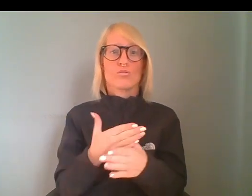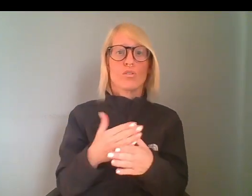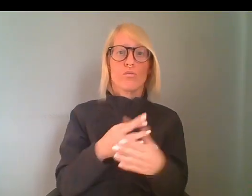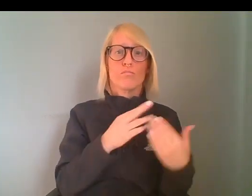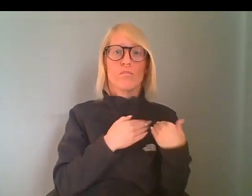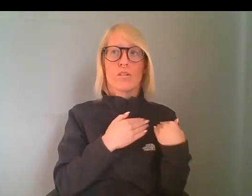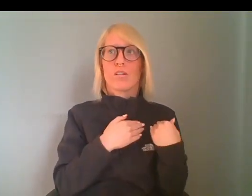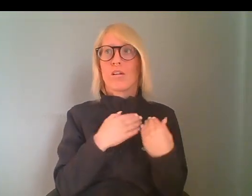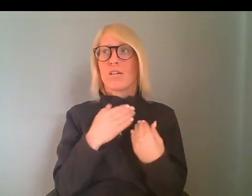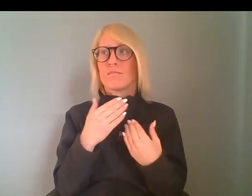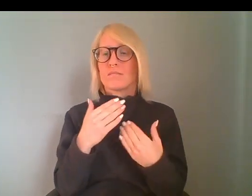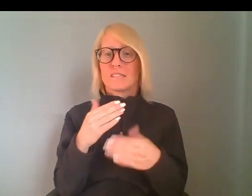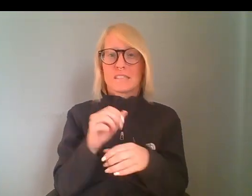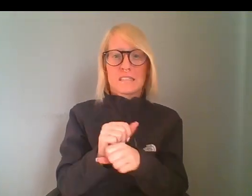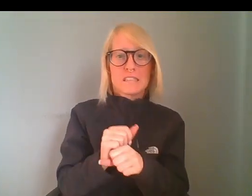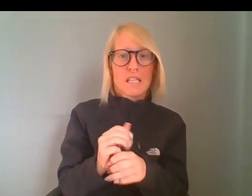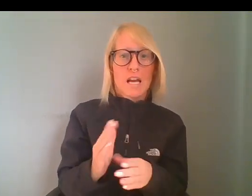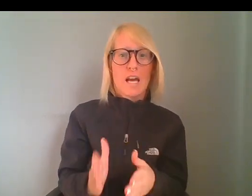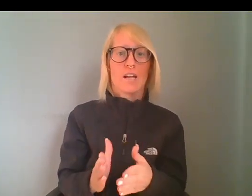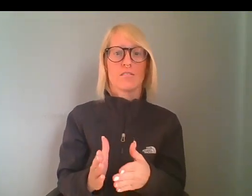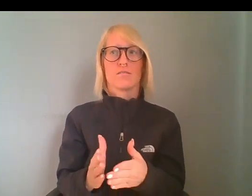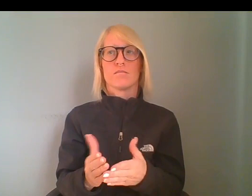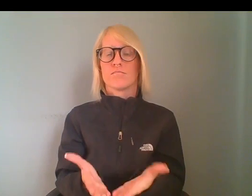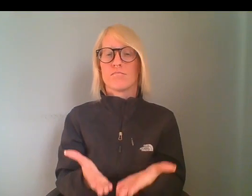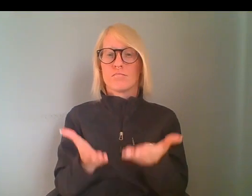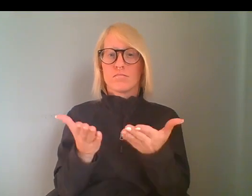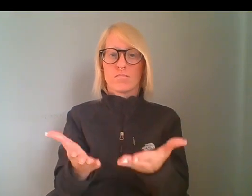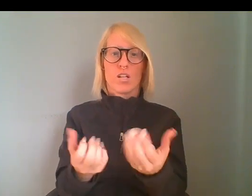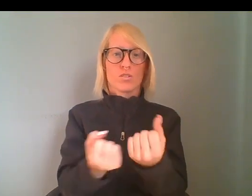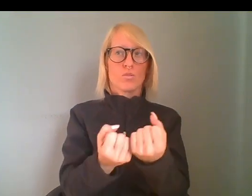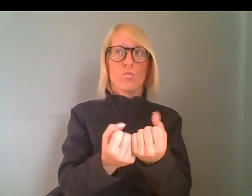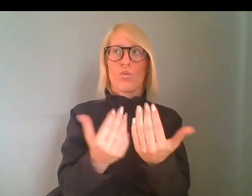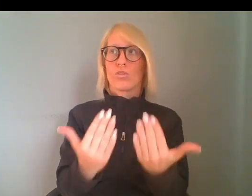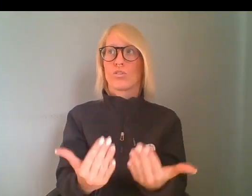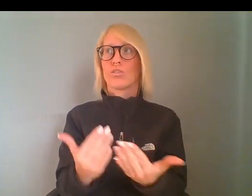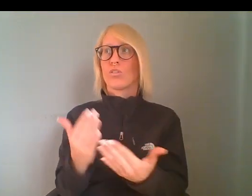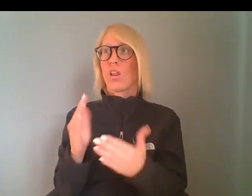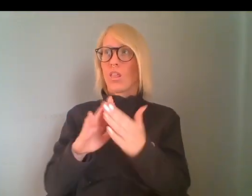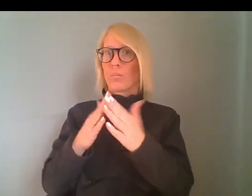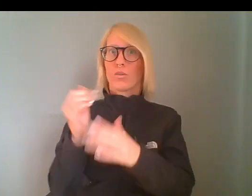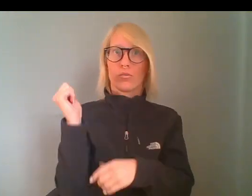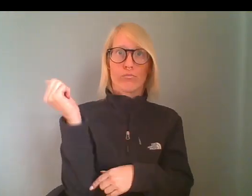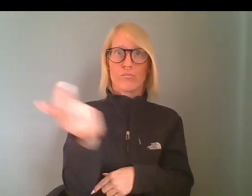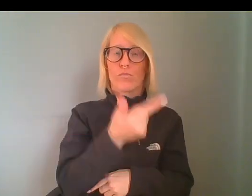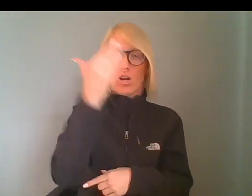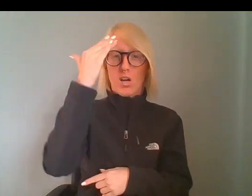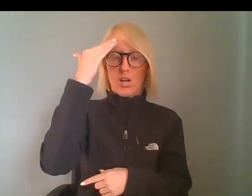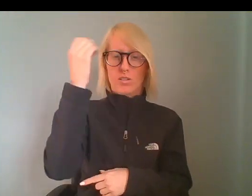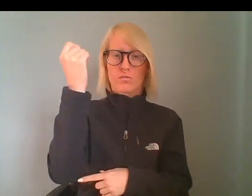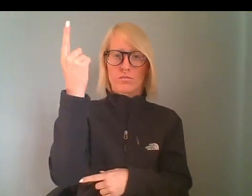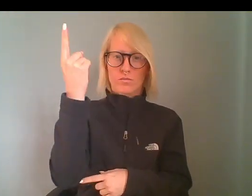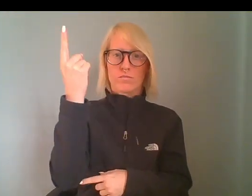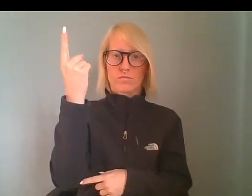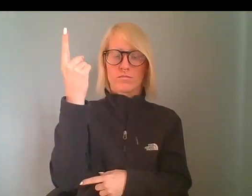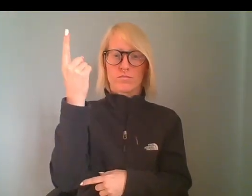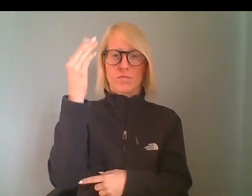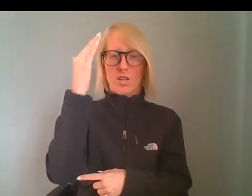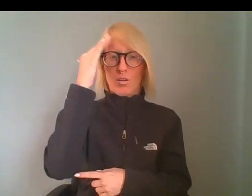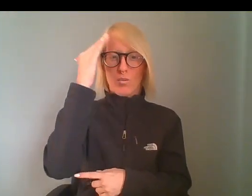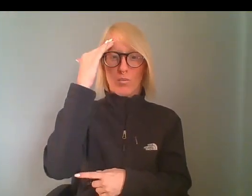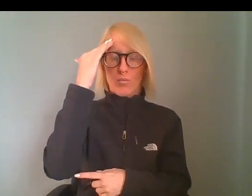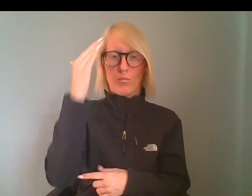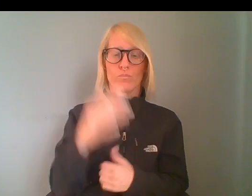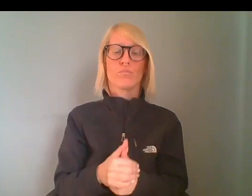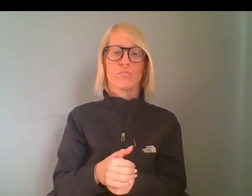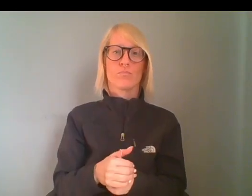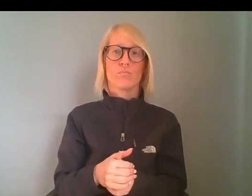these little snippets out that you want your supporters in the community to know about. You know, if you have regular updates, you know,